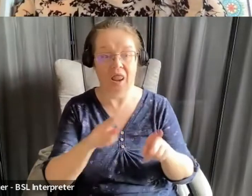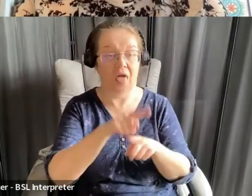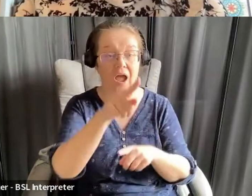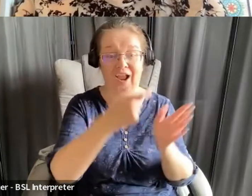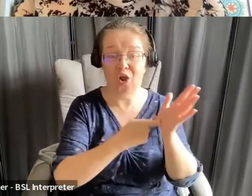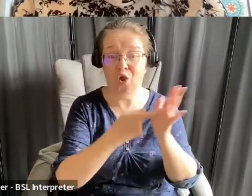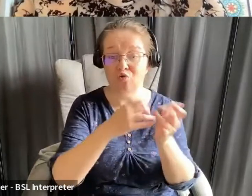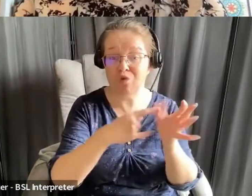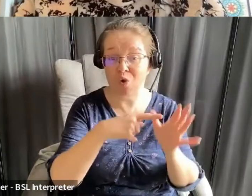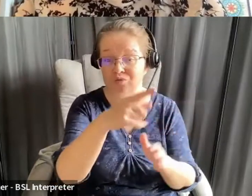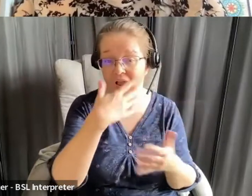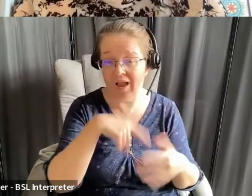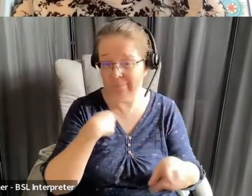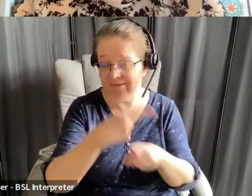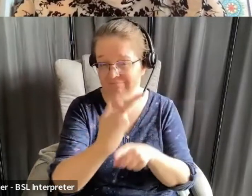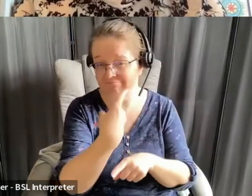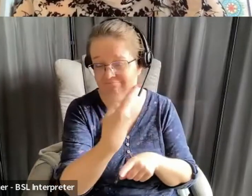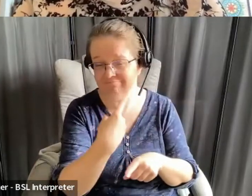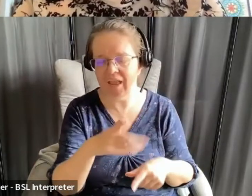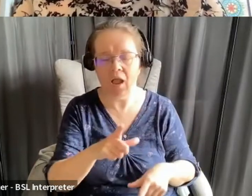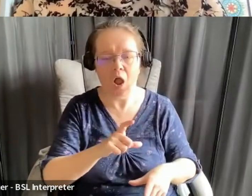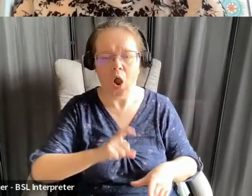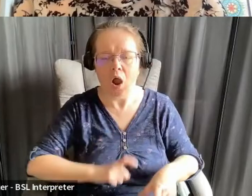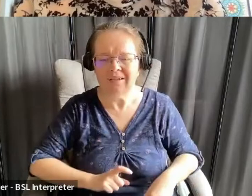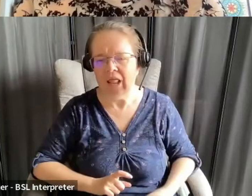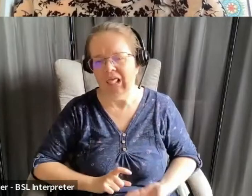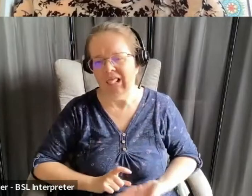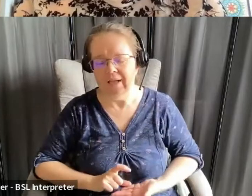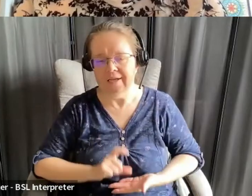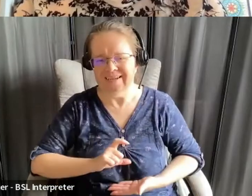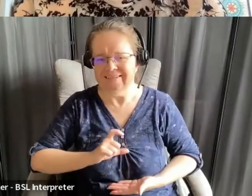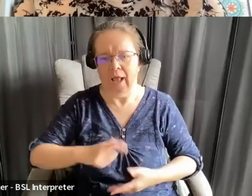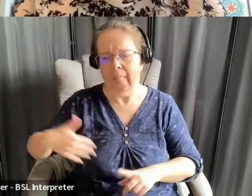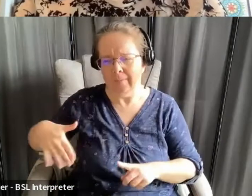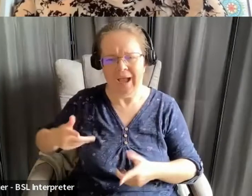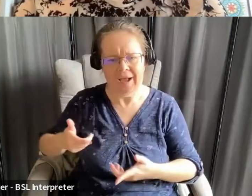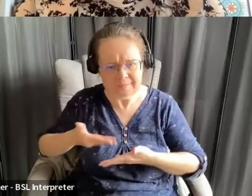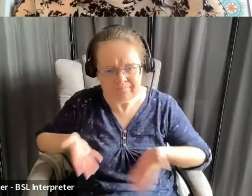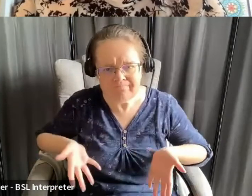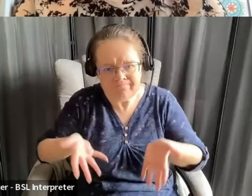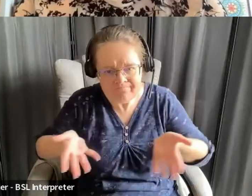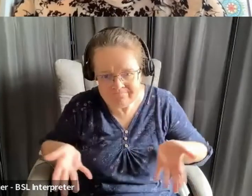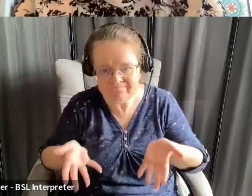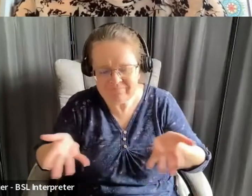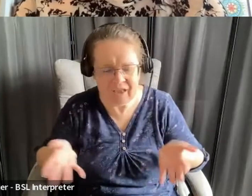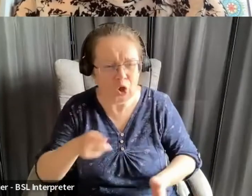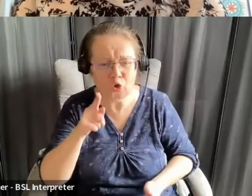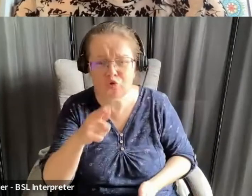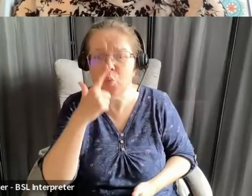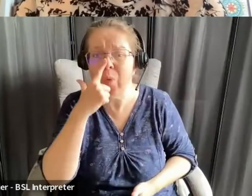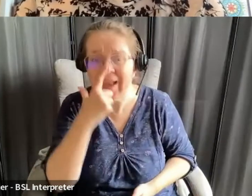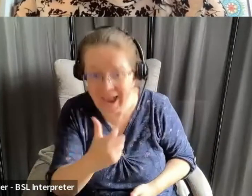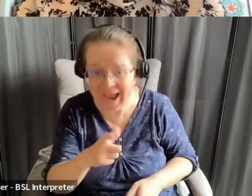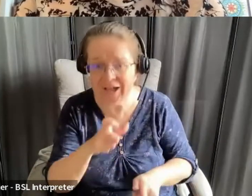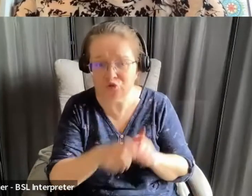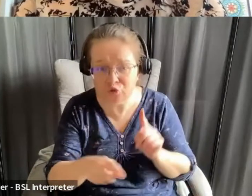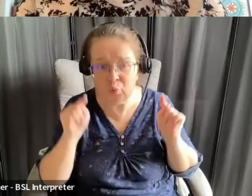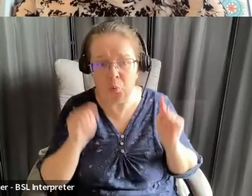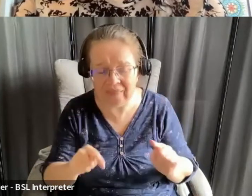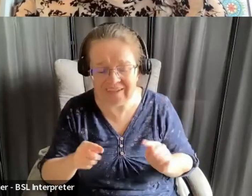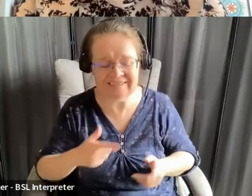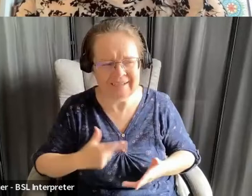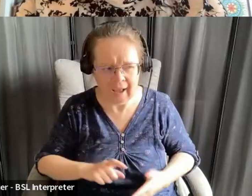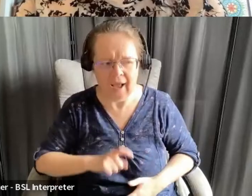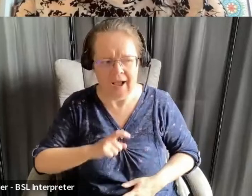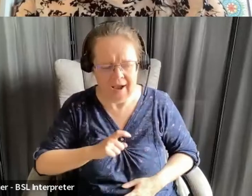I've spoken to in the past, confidence building the background that actually you are good enough, you can do this. And you've got to start